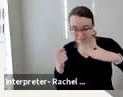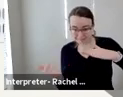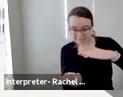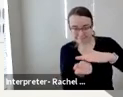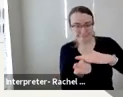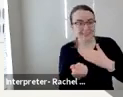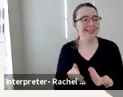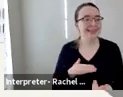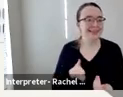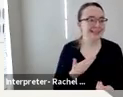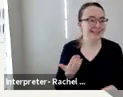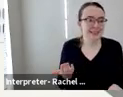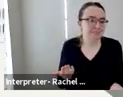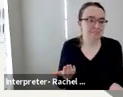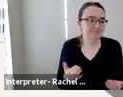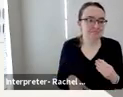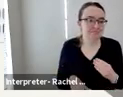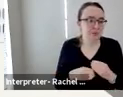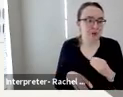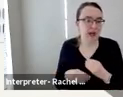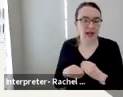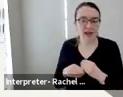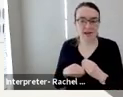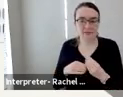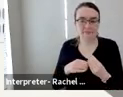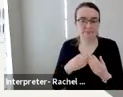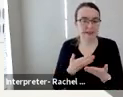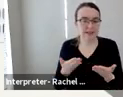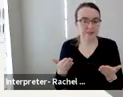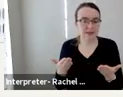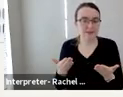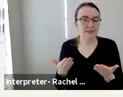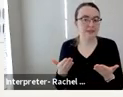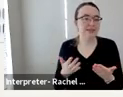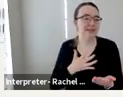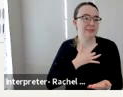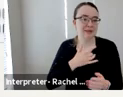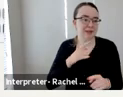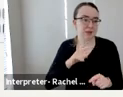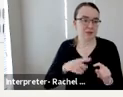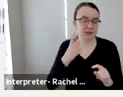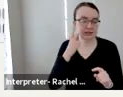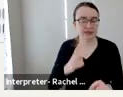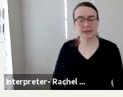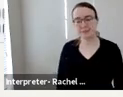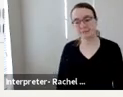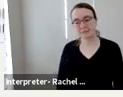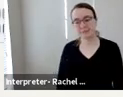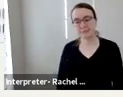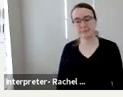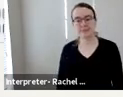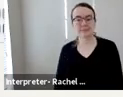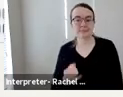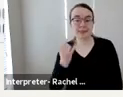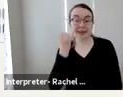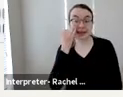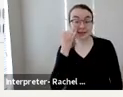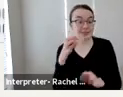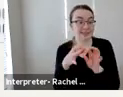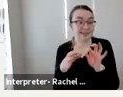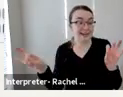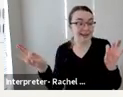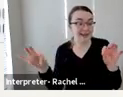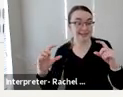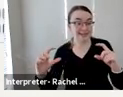easy to add elements down here that are out of sight. I add elements a lot, like if there's text here or if